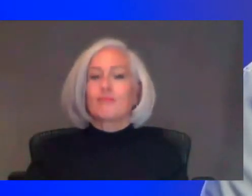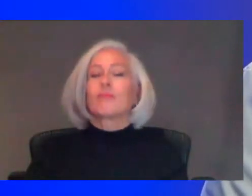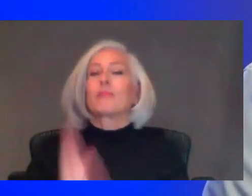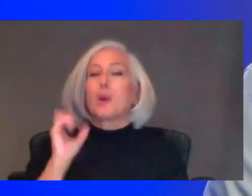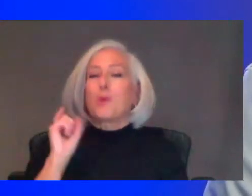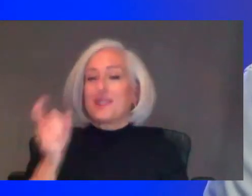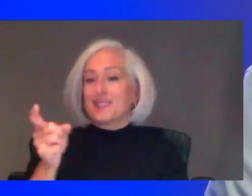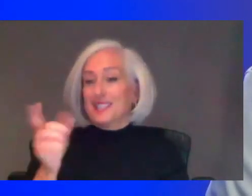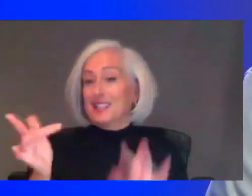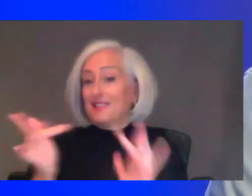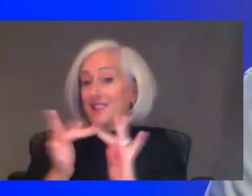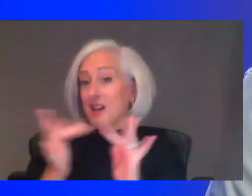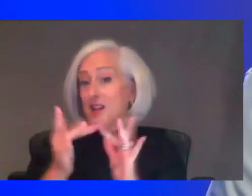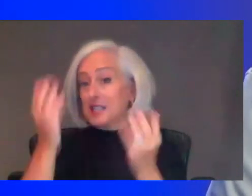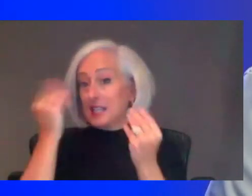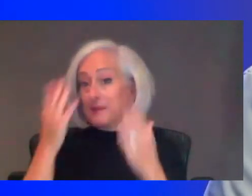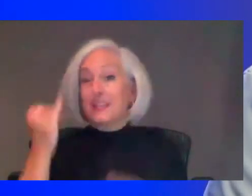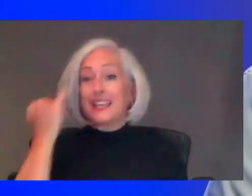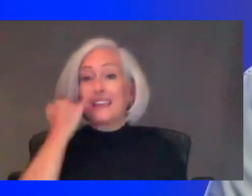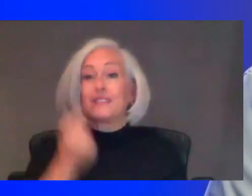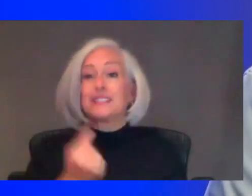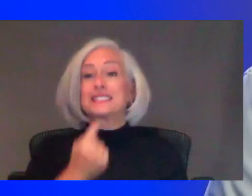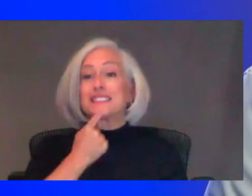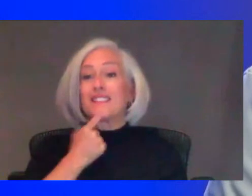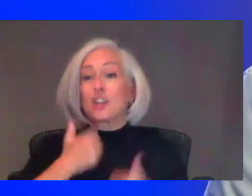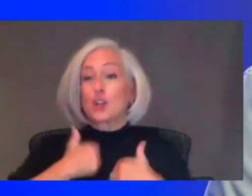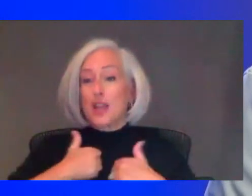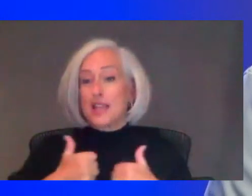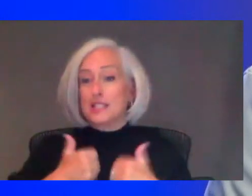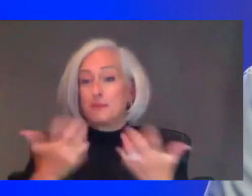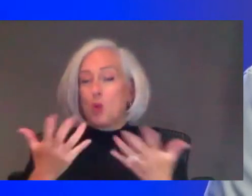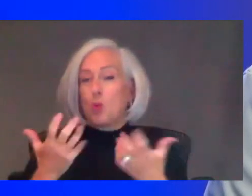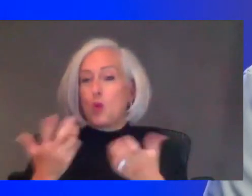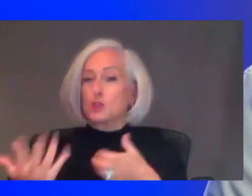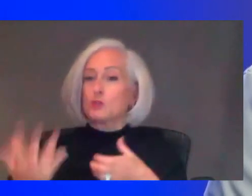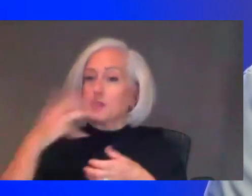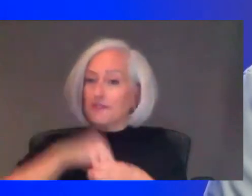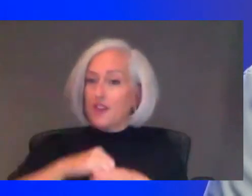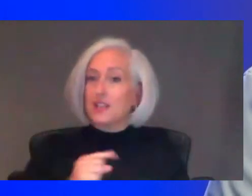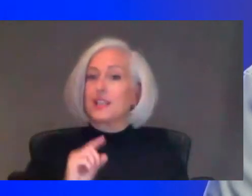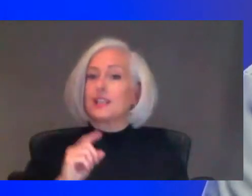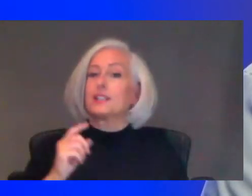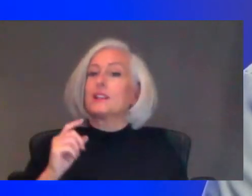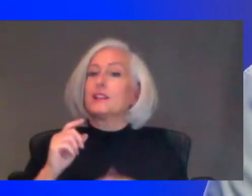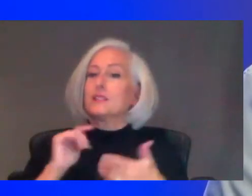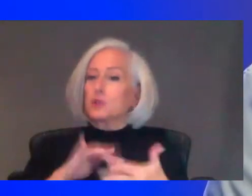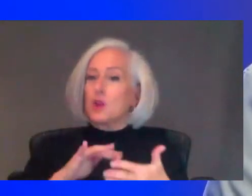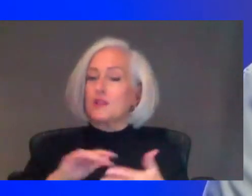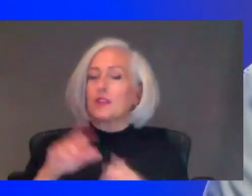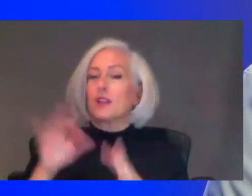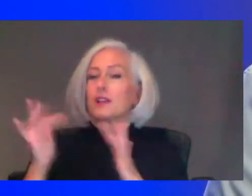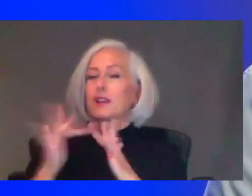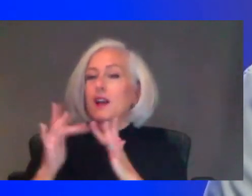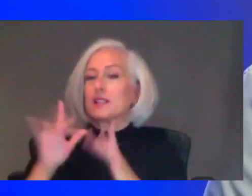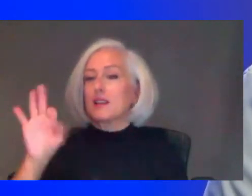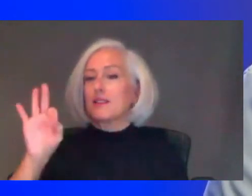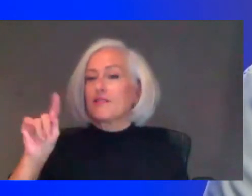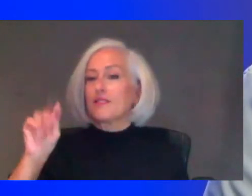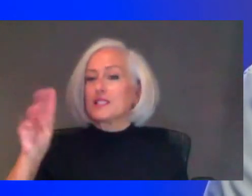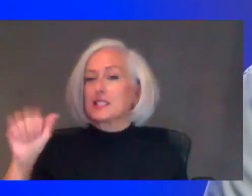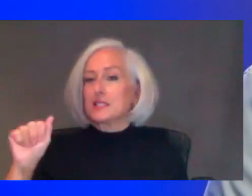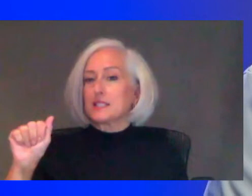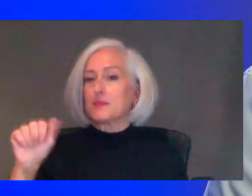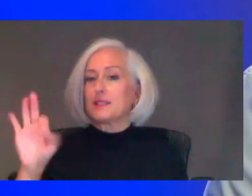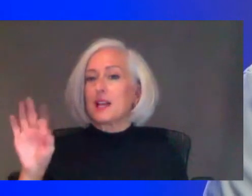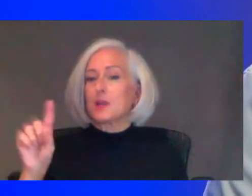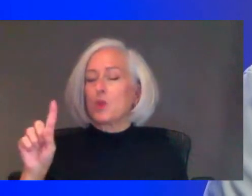at KU that we're able to offer these potential exciting trials and treatments to our patients that you can't get everywhere. This is